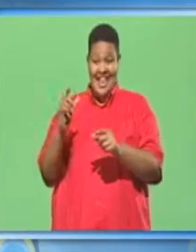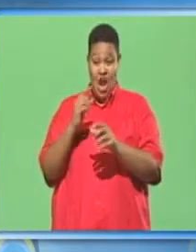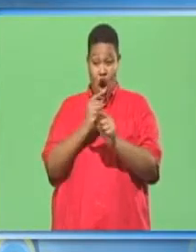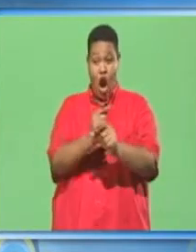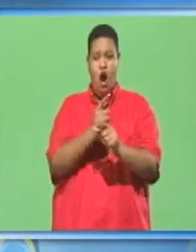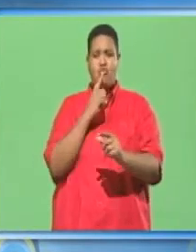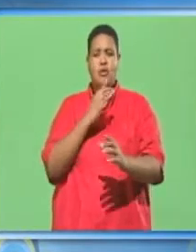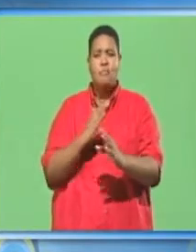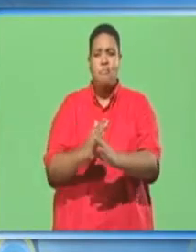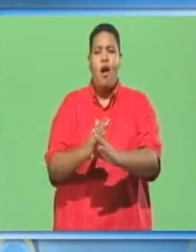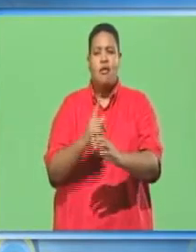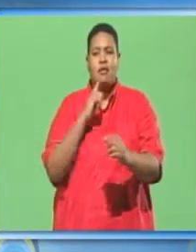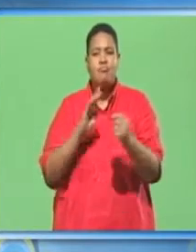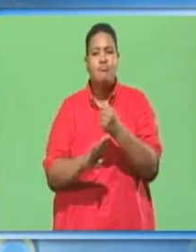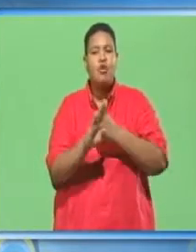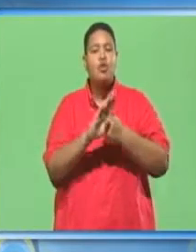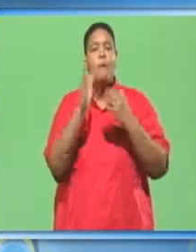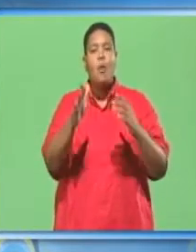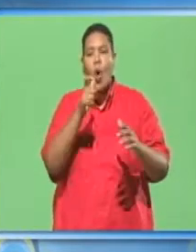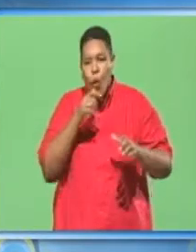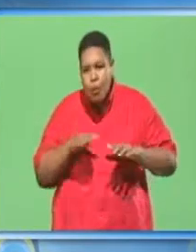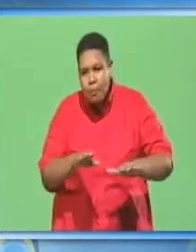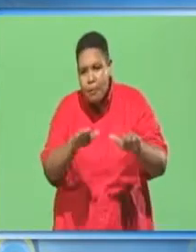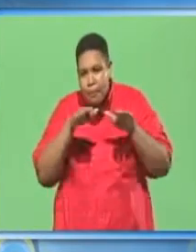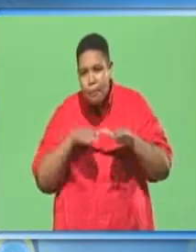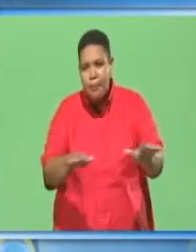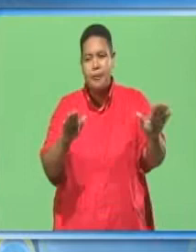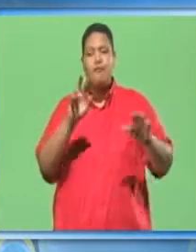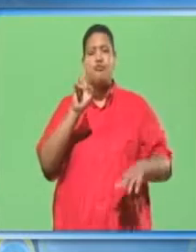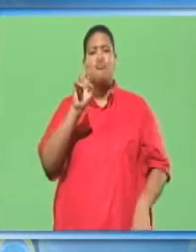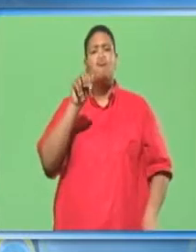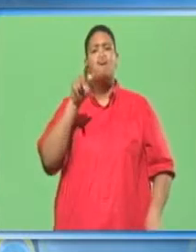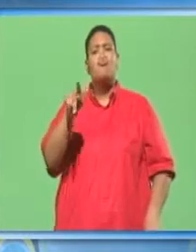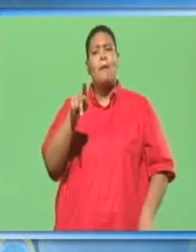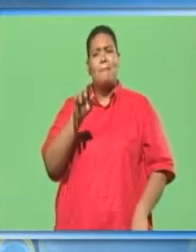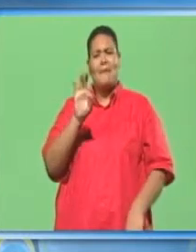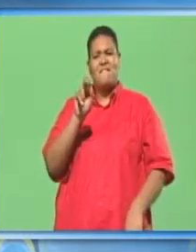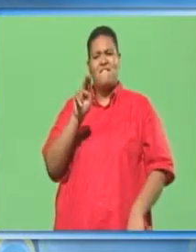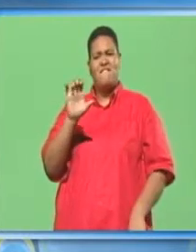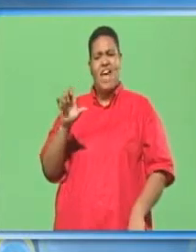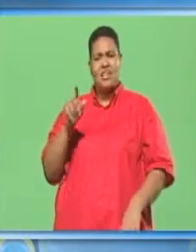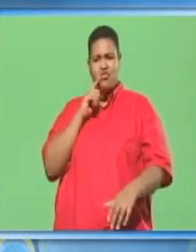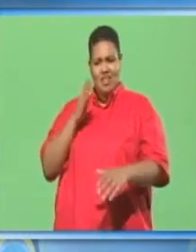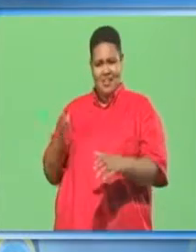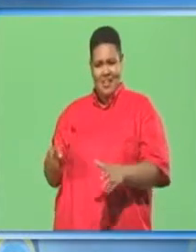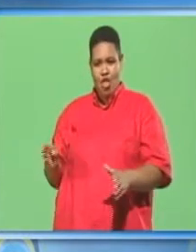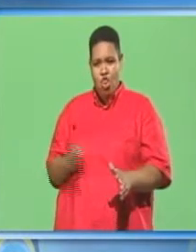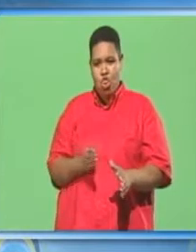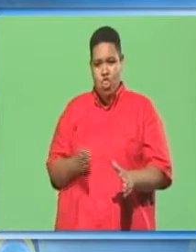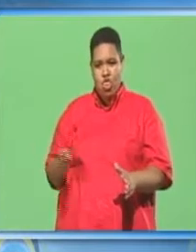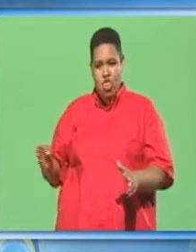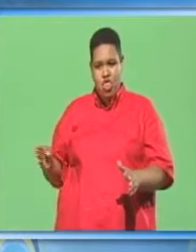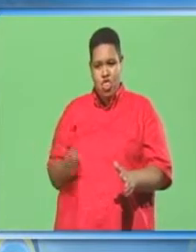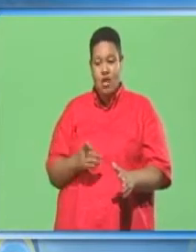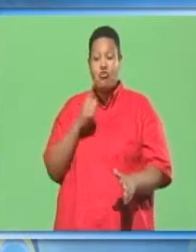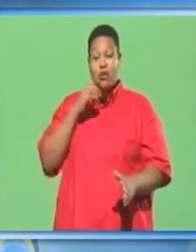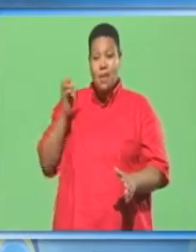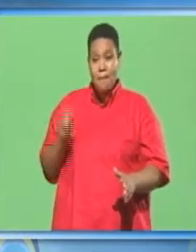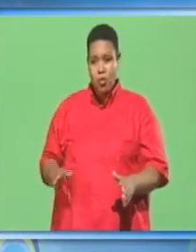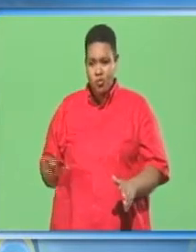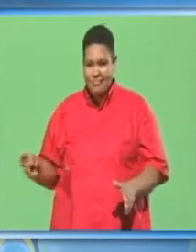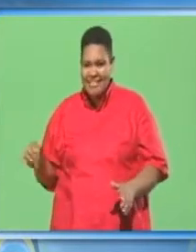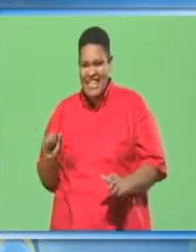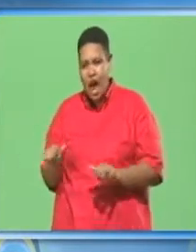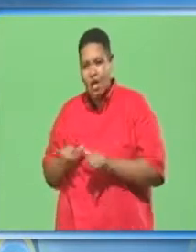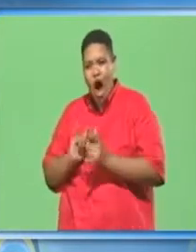the operator of the saw. Rip fence. It is the fence attached to the table saw. Its position is